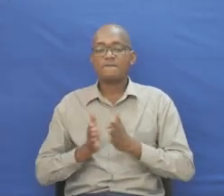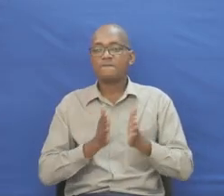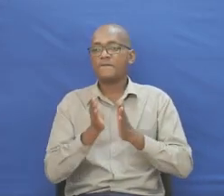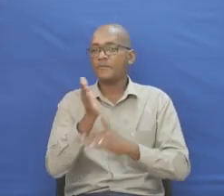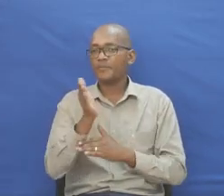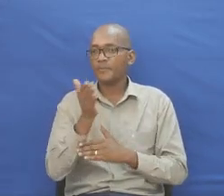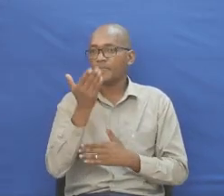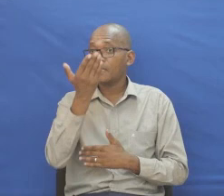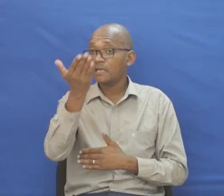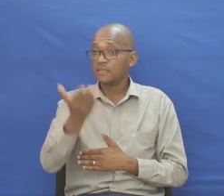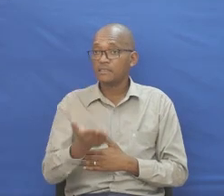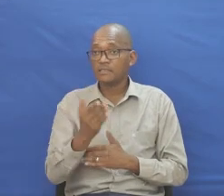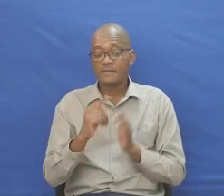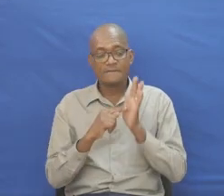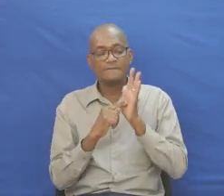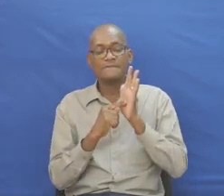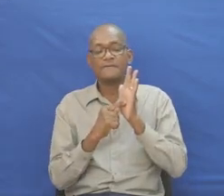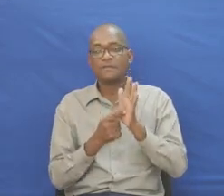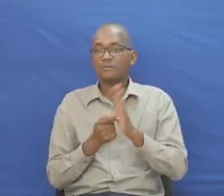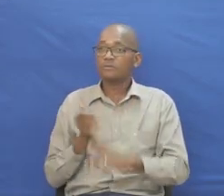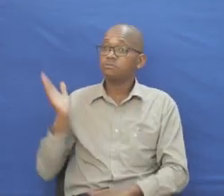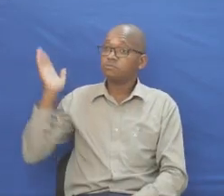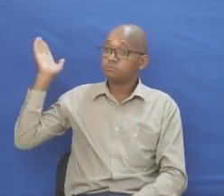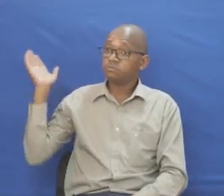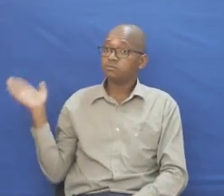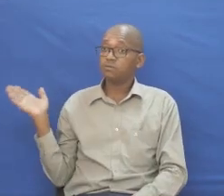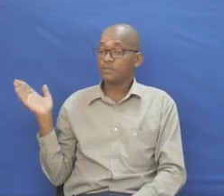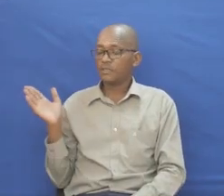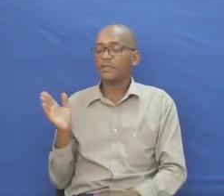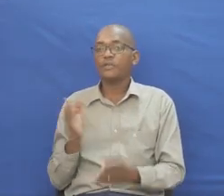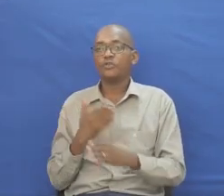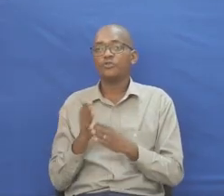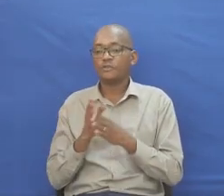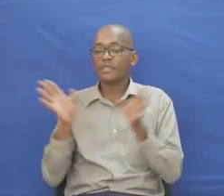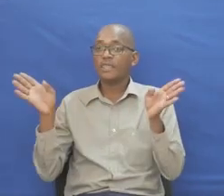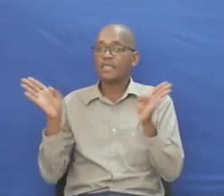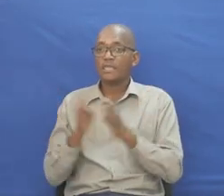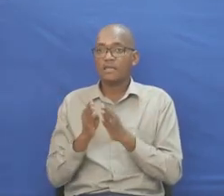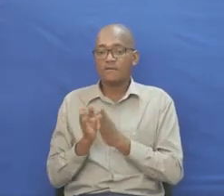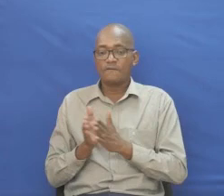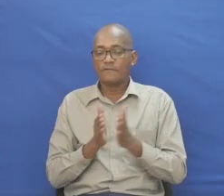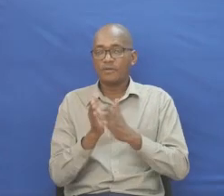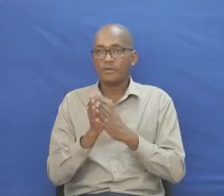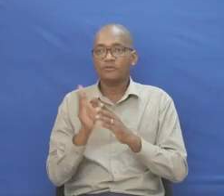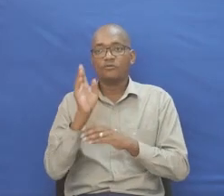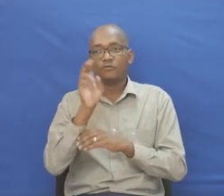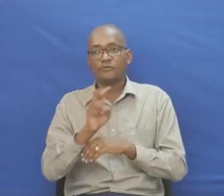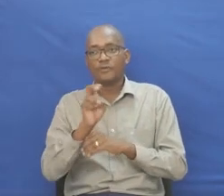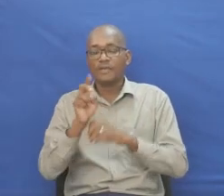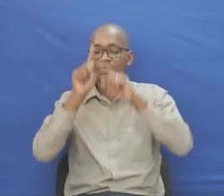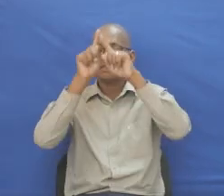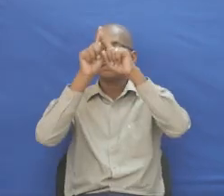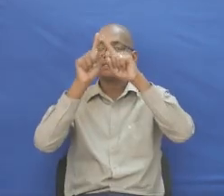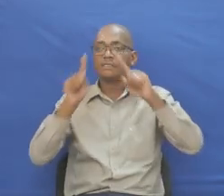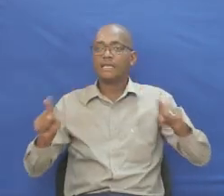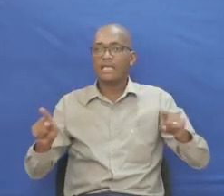form. So these are some of the examples on how can we use our general formula to find the area of any